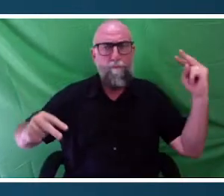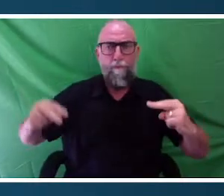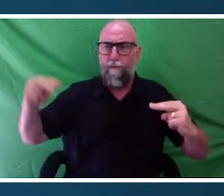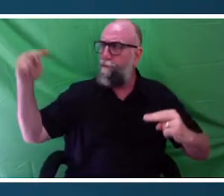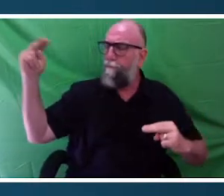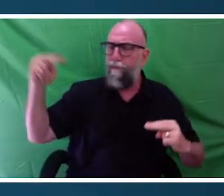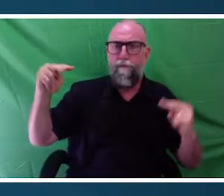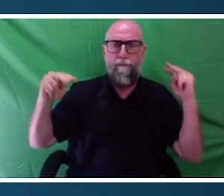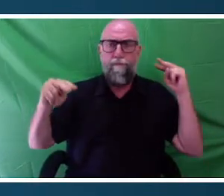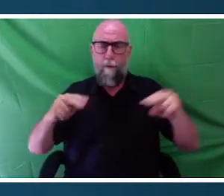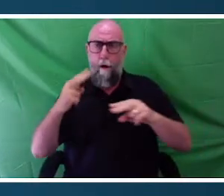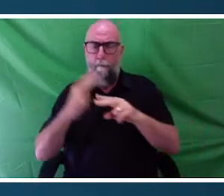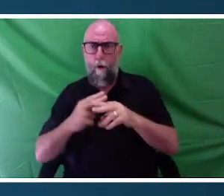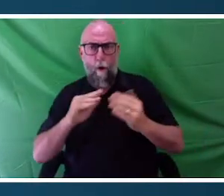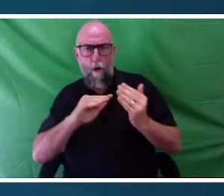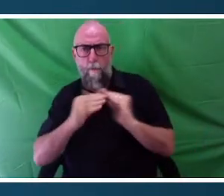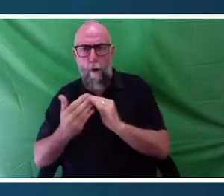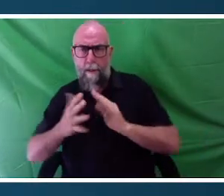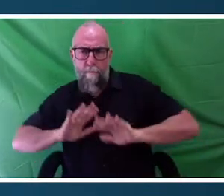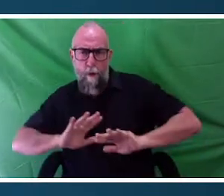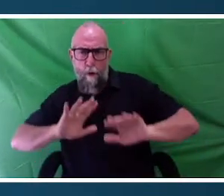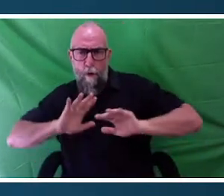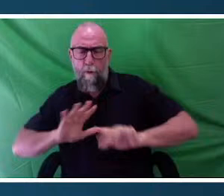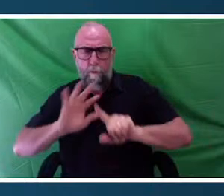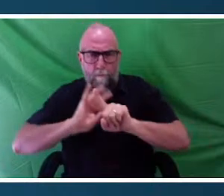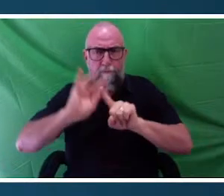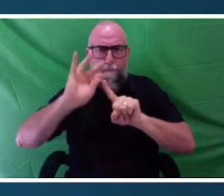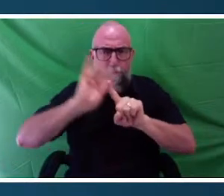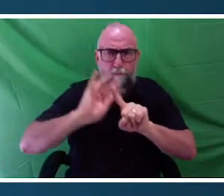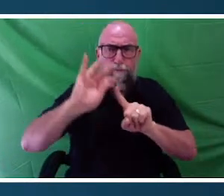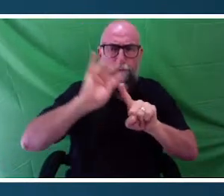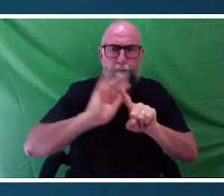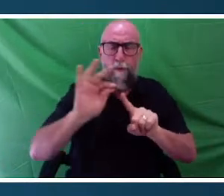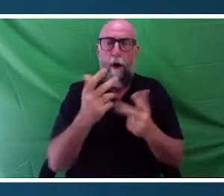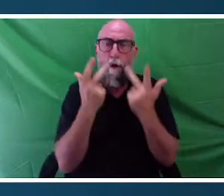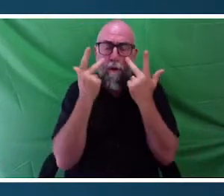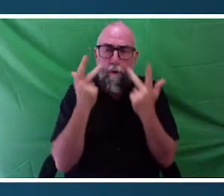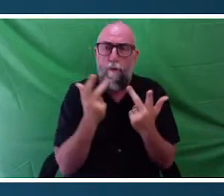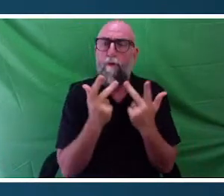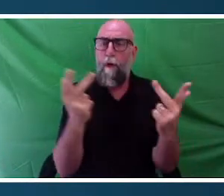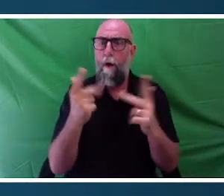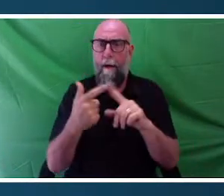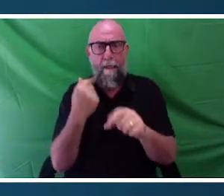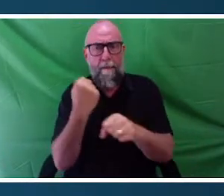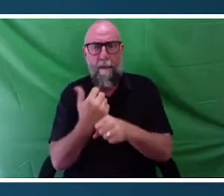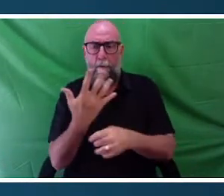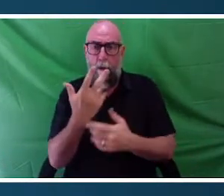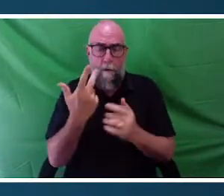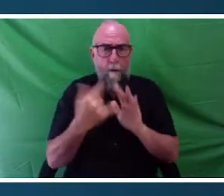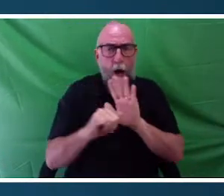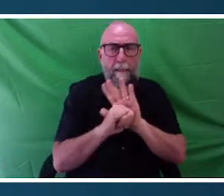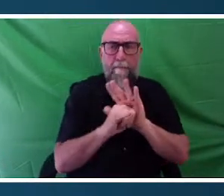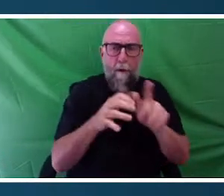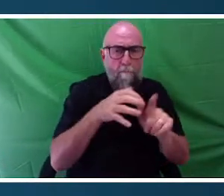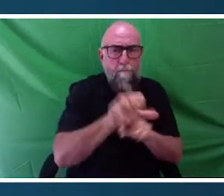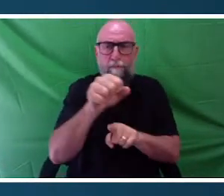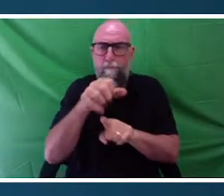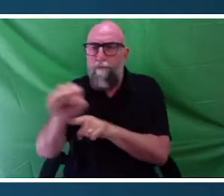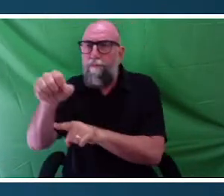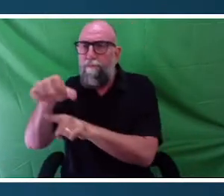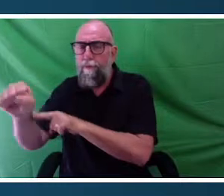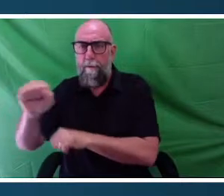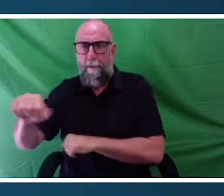development. It has showcased examples and identified areas that demand further effort.